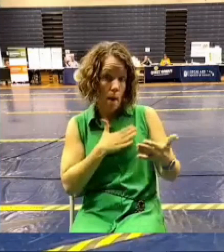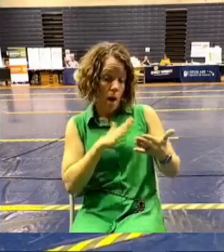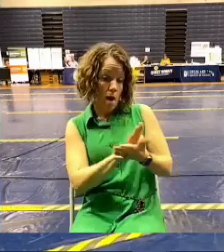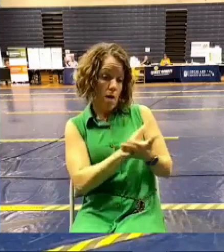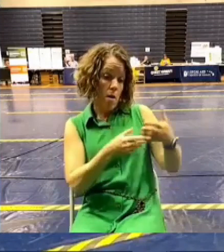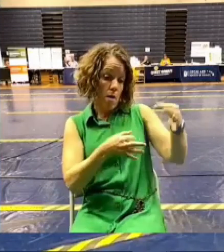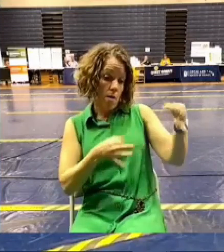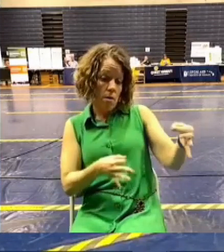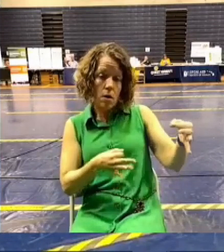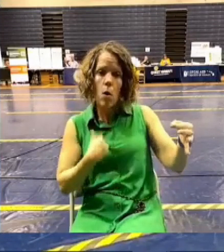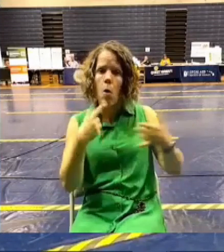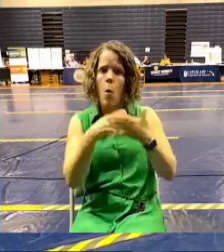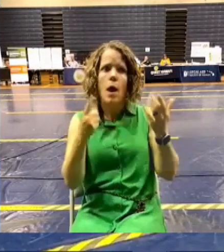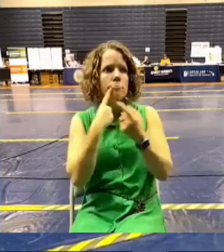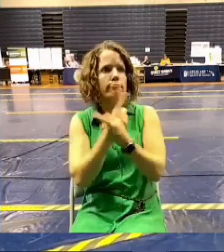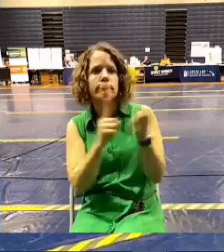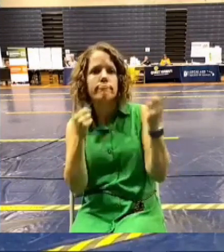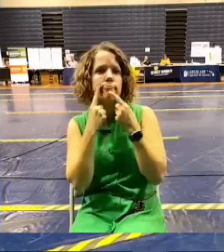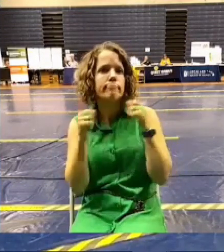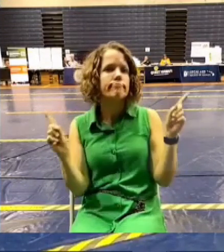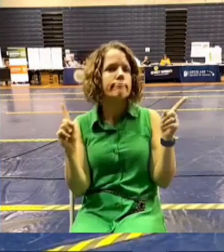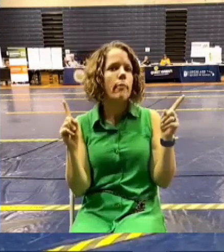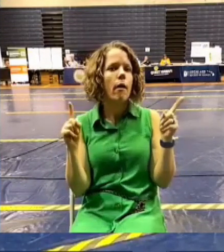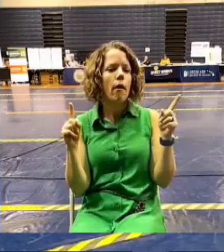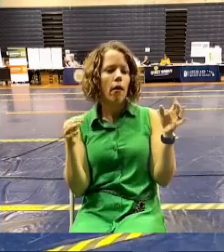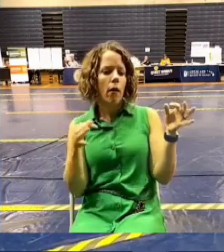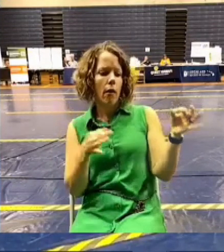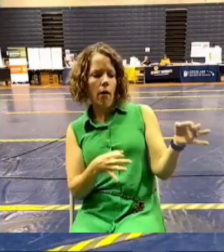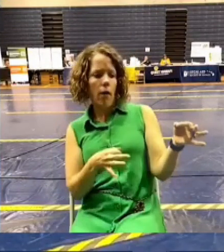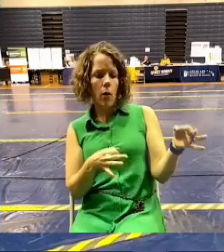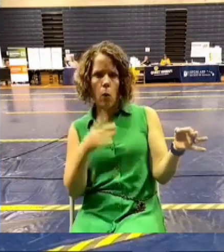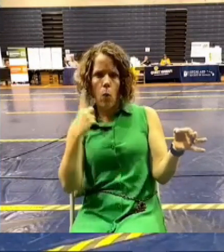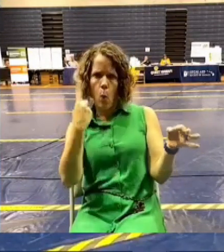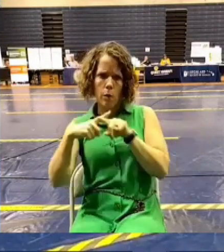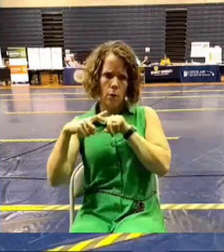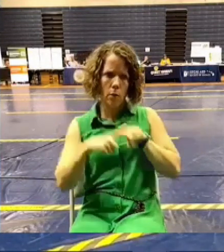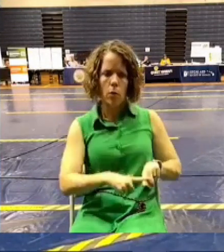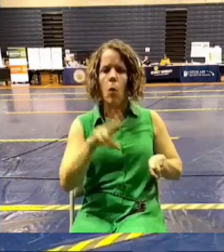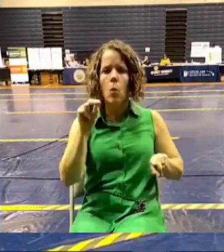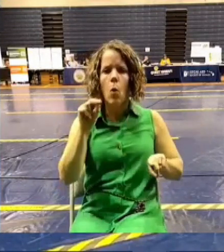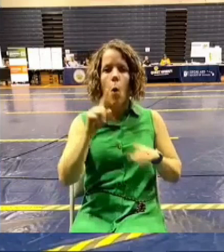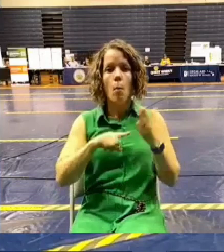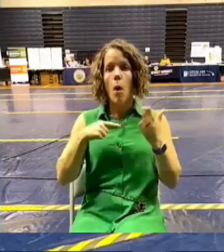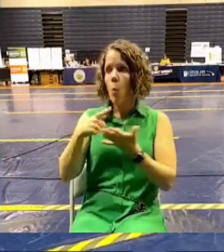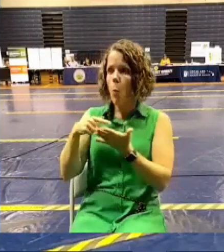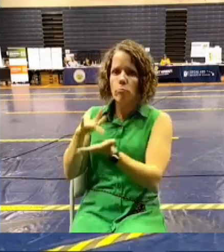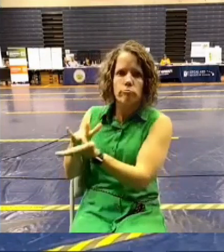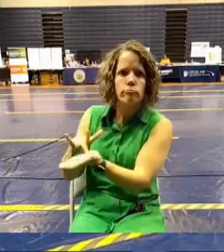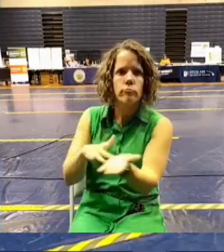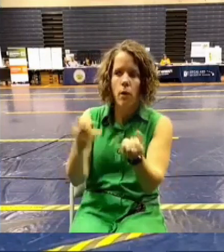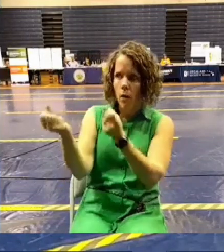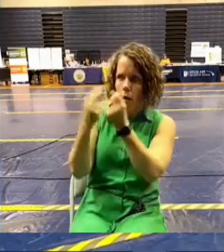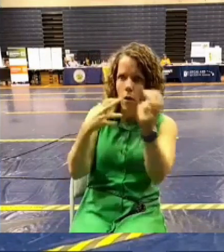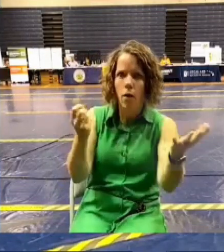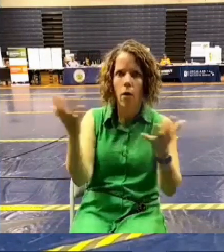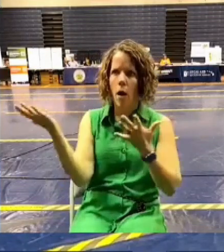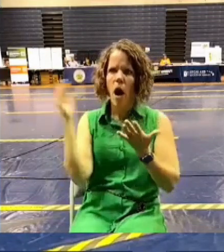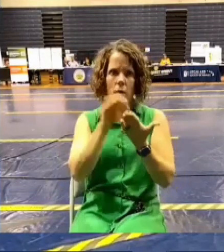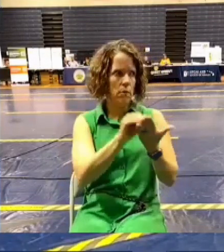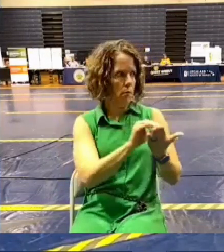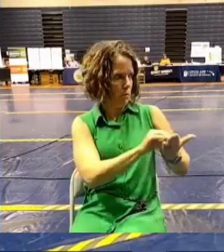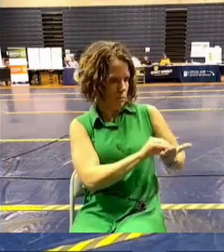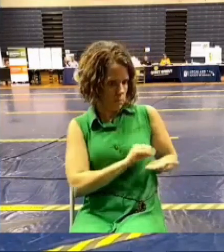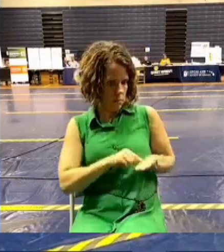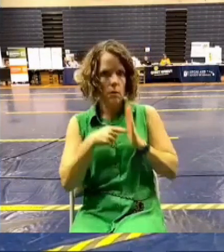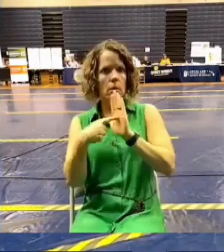I'm going to read to you the things that have been heard, the things that have been felt, and now the things that are getting on paper so we don't forget about it. So